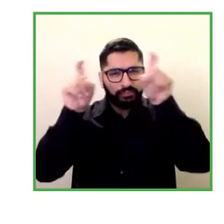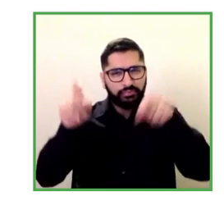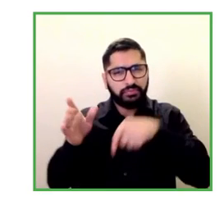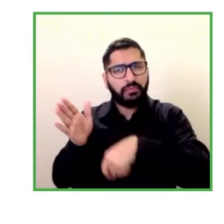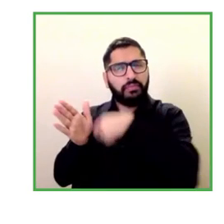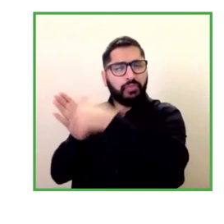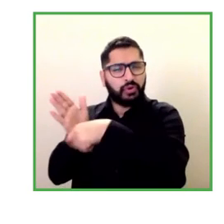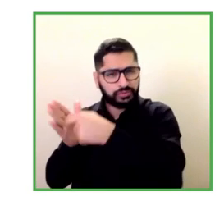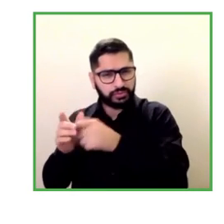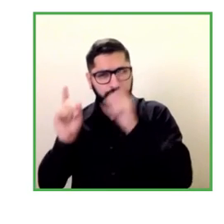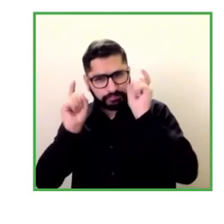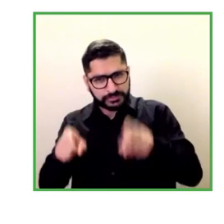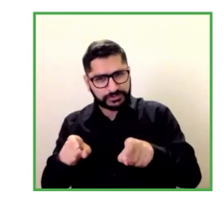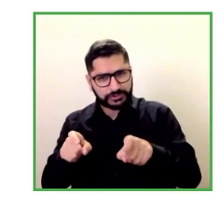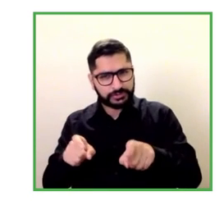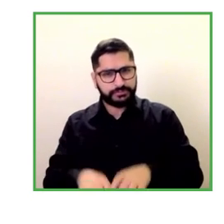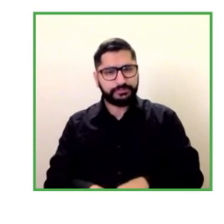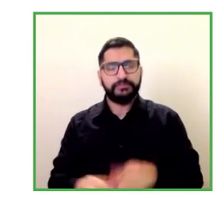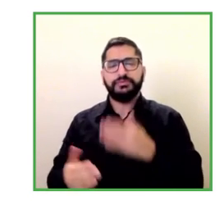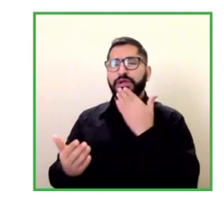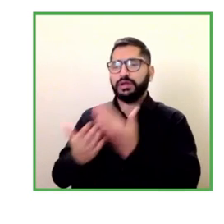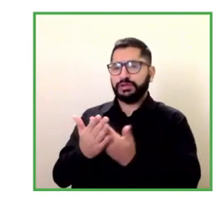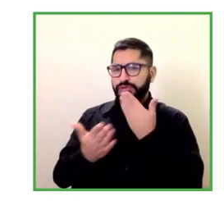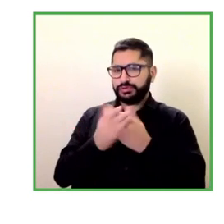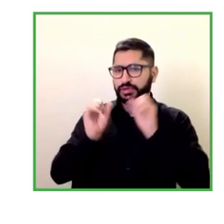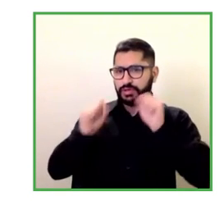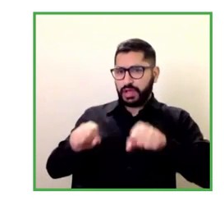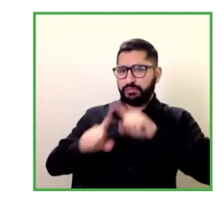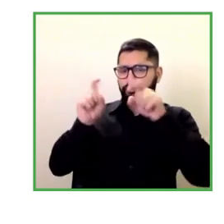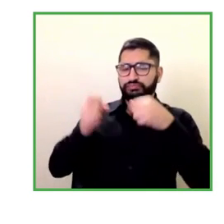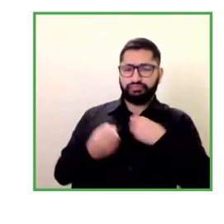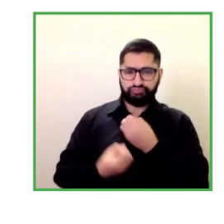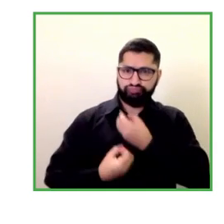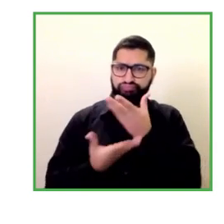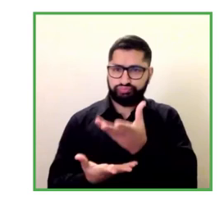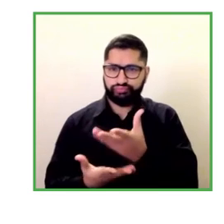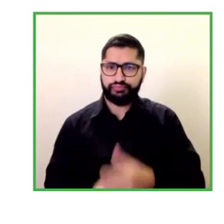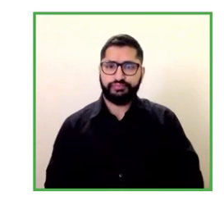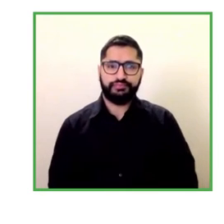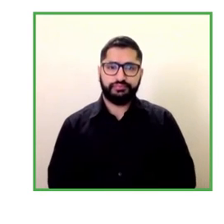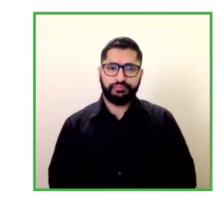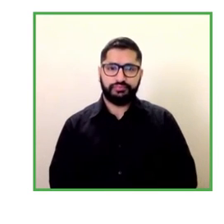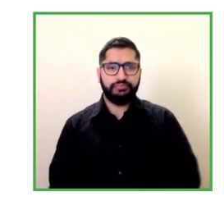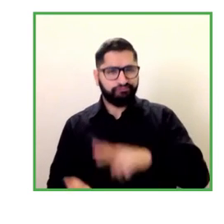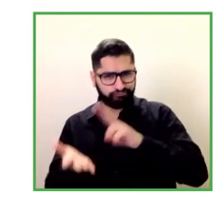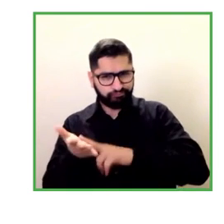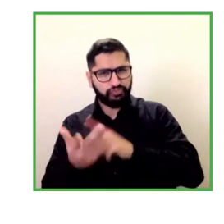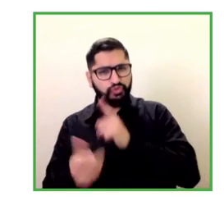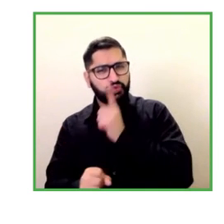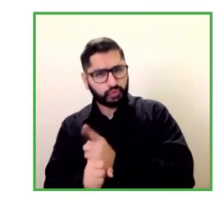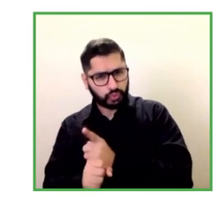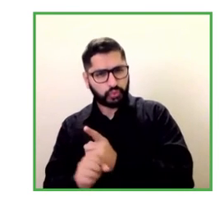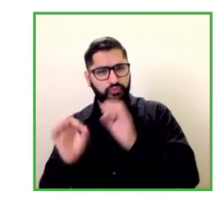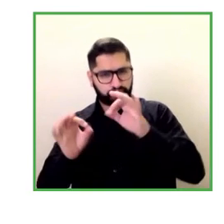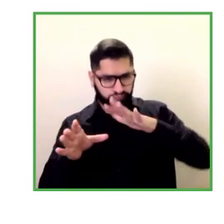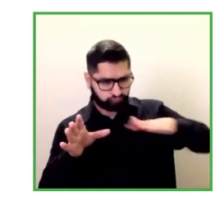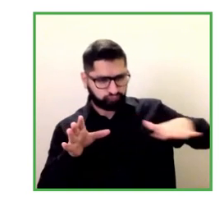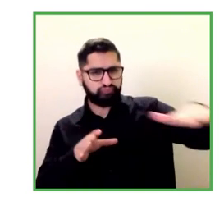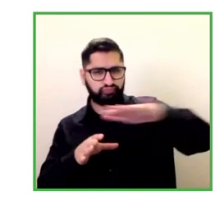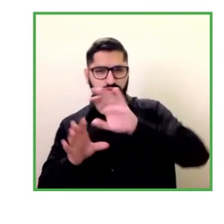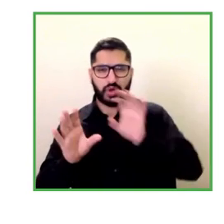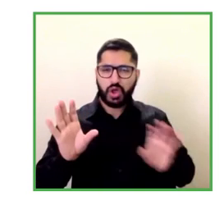question. This clearly describes a cross-cutting reality that Uruguay is not exempt